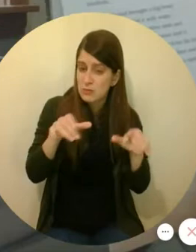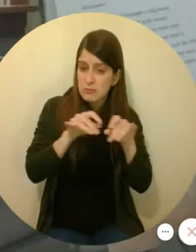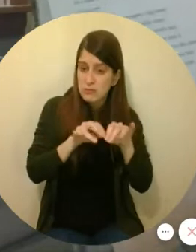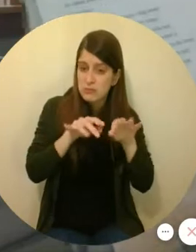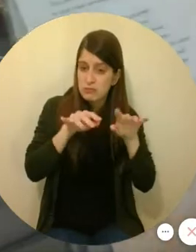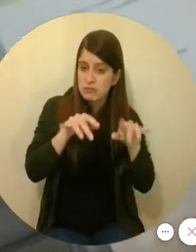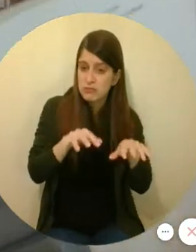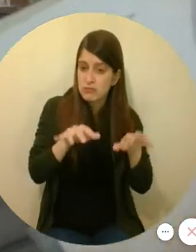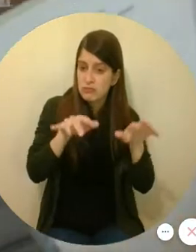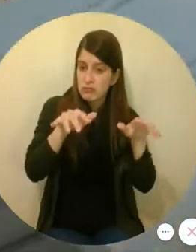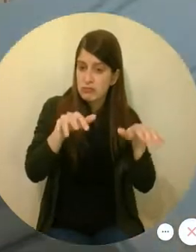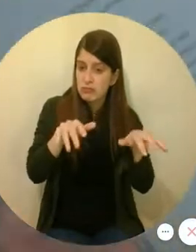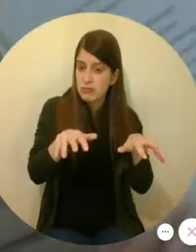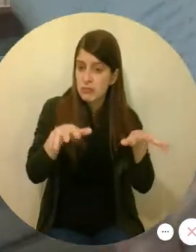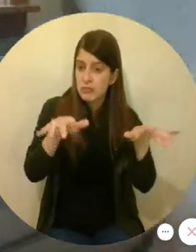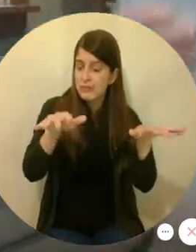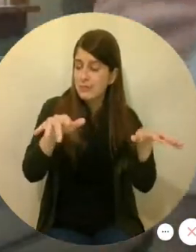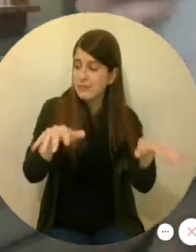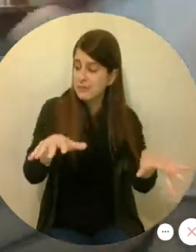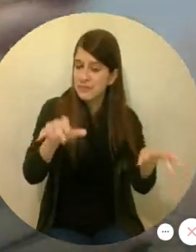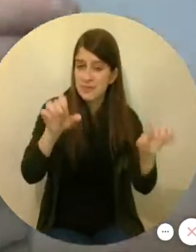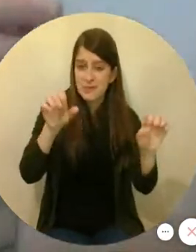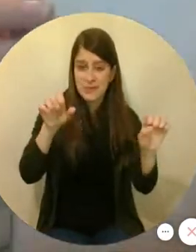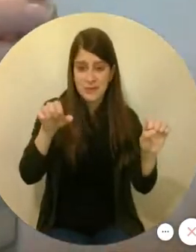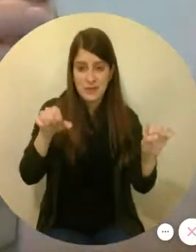like a ripple into the world.